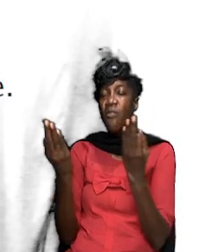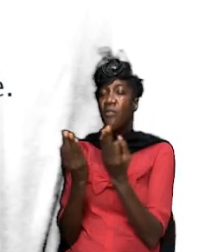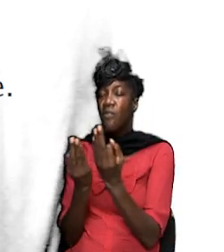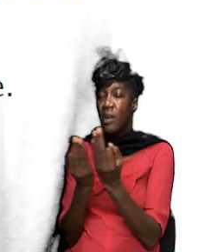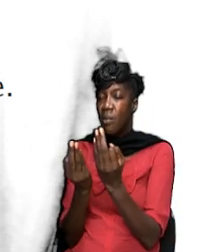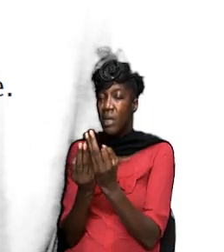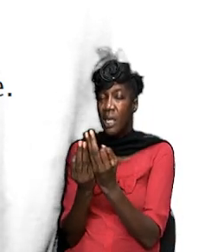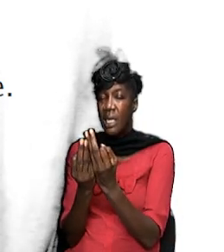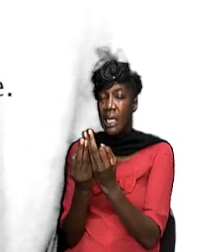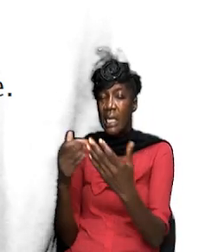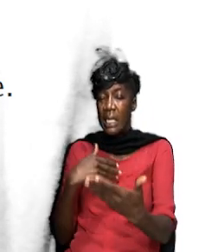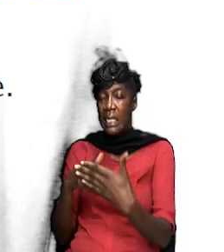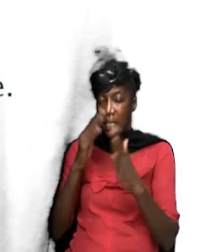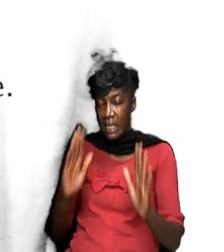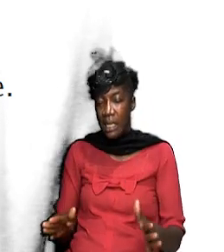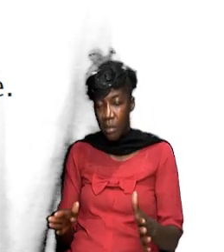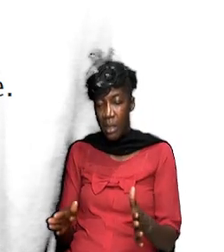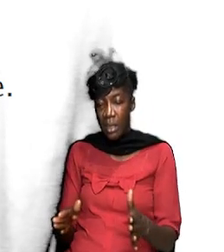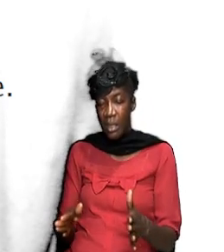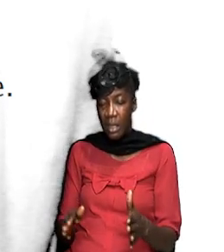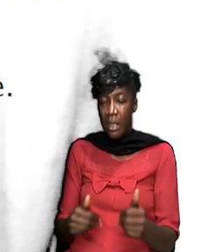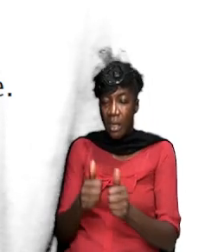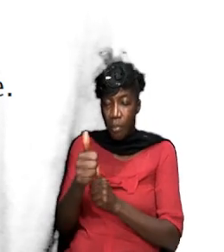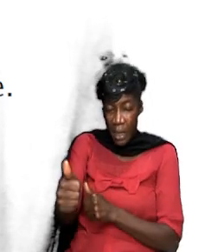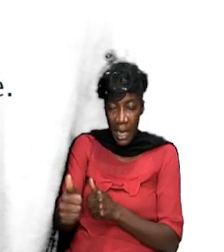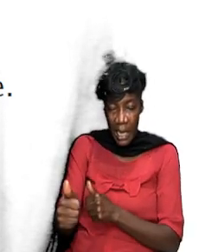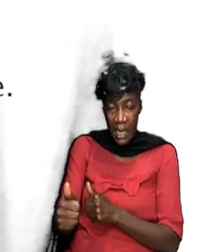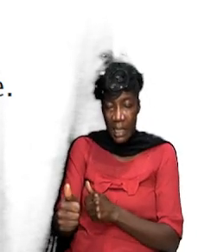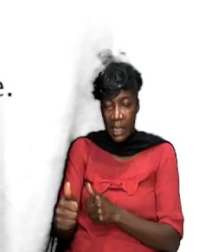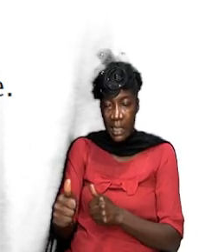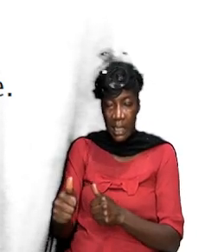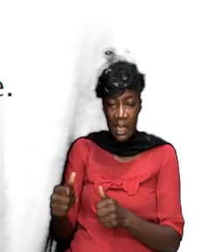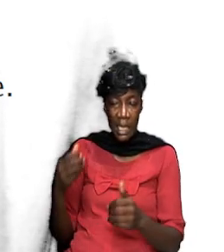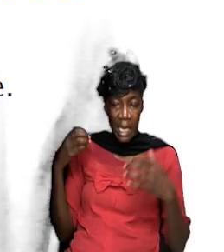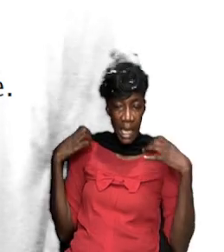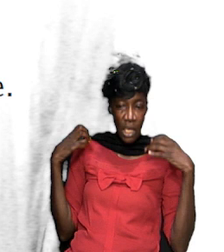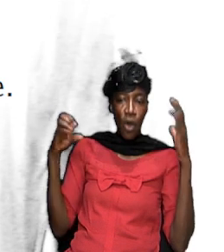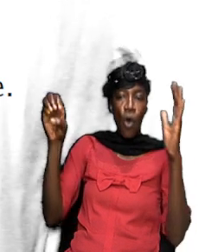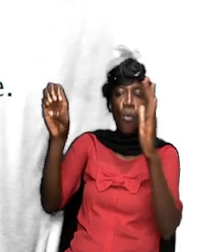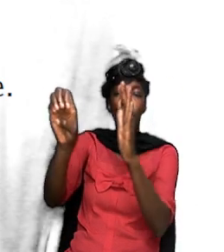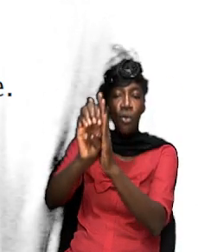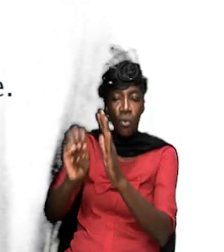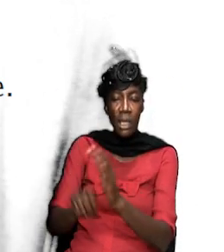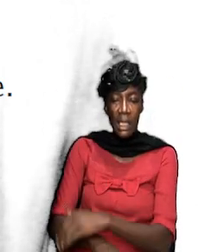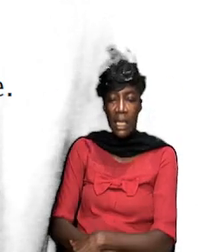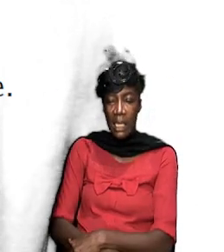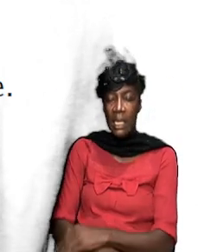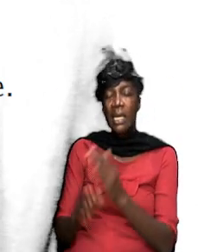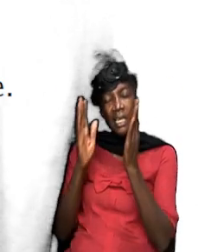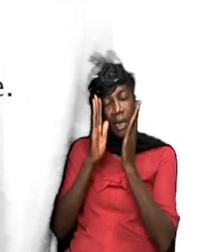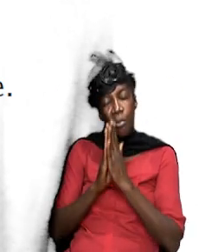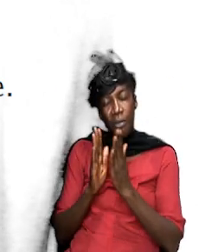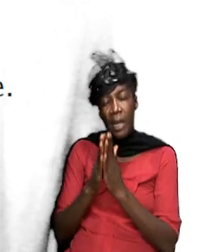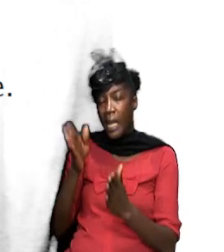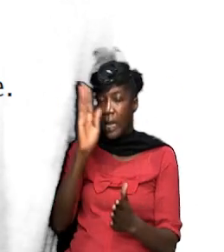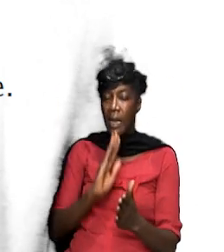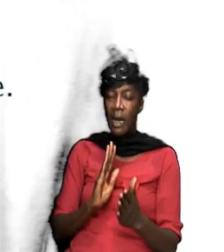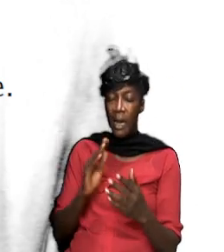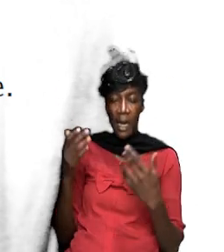that we pass daily in our communities? Do we pray that peradventure God will have mercy